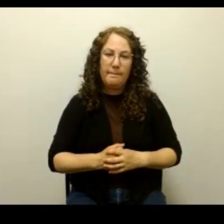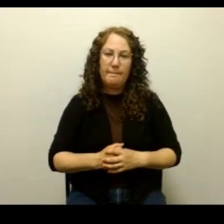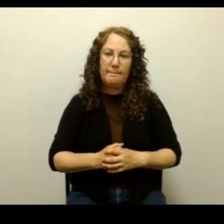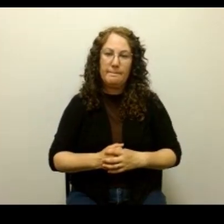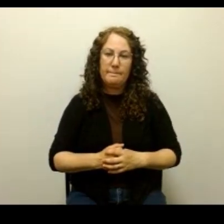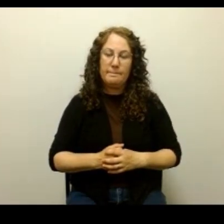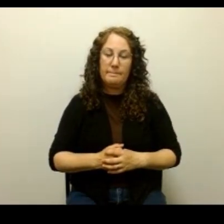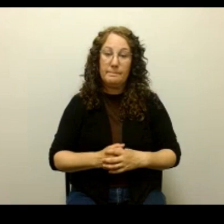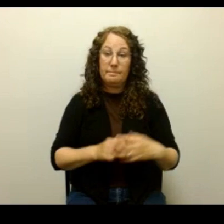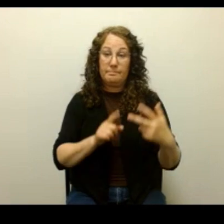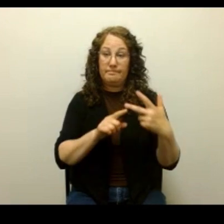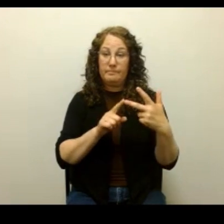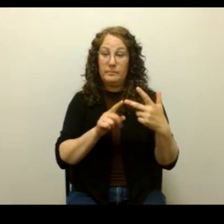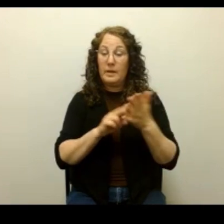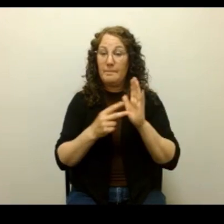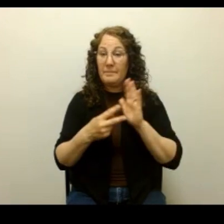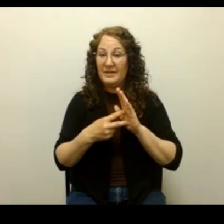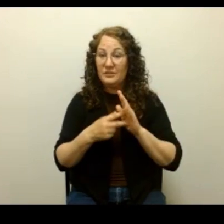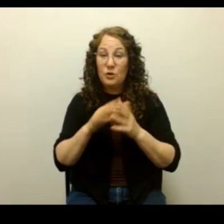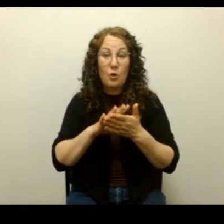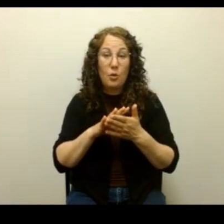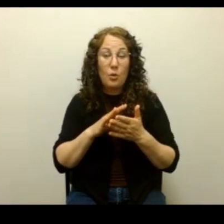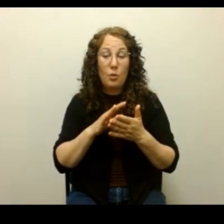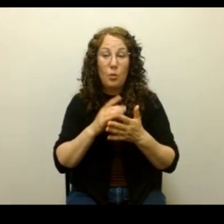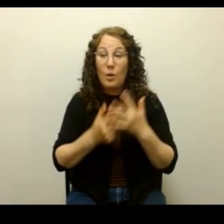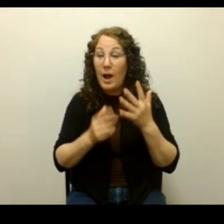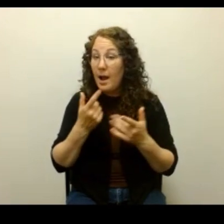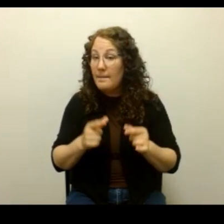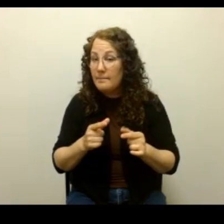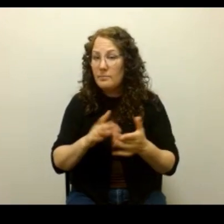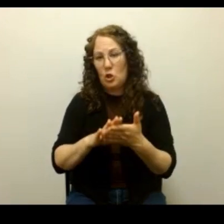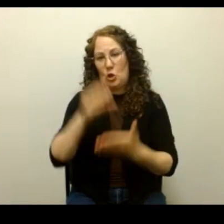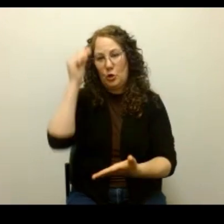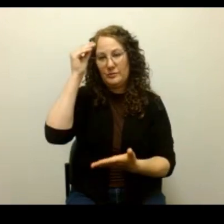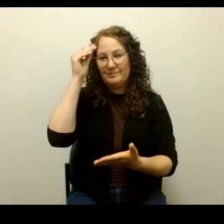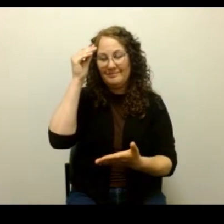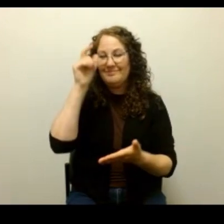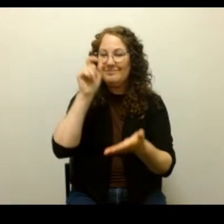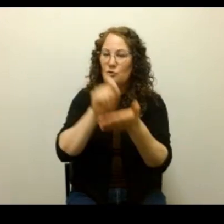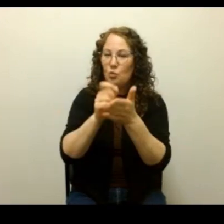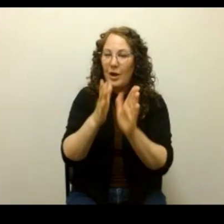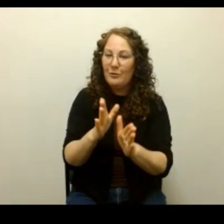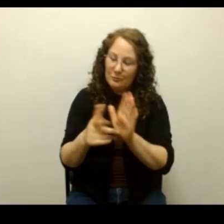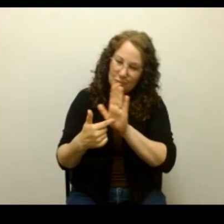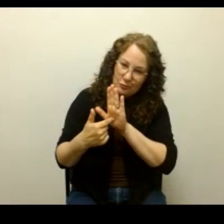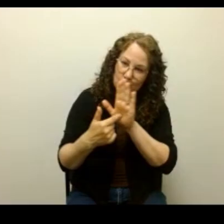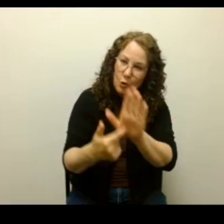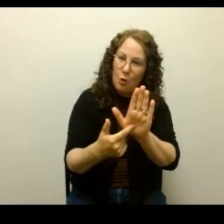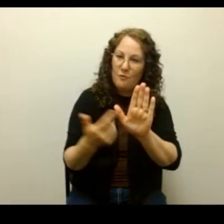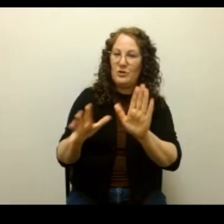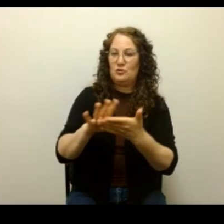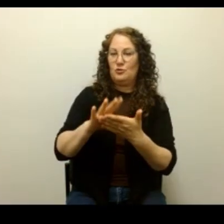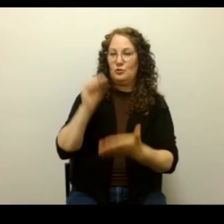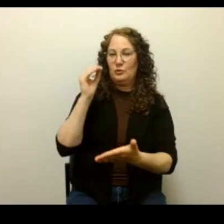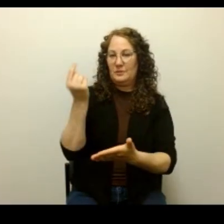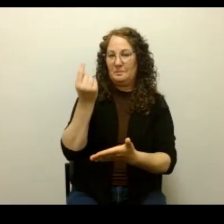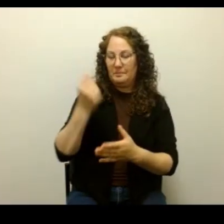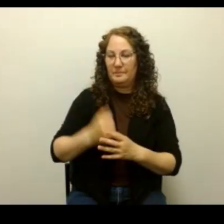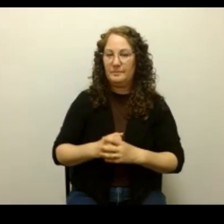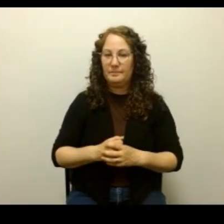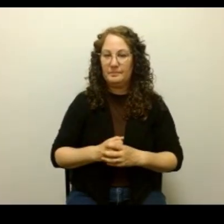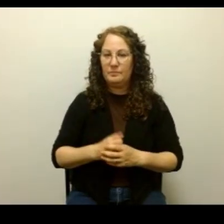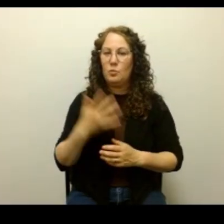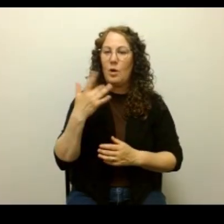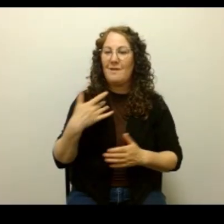Here, learning has taken place, and the writer has expressed that as they have gained